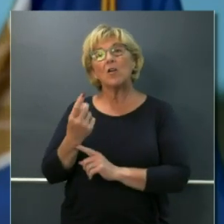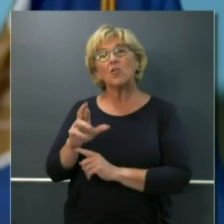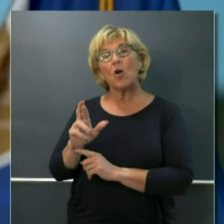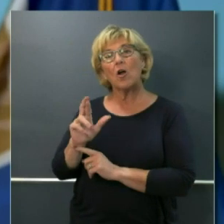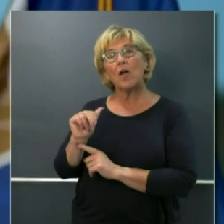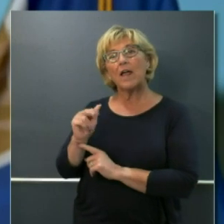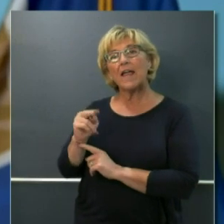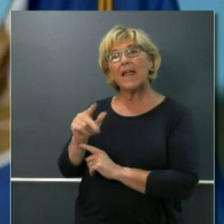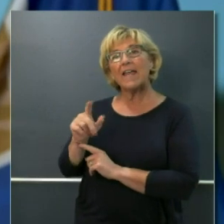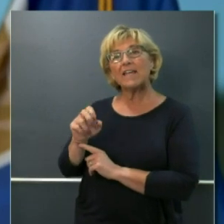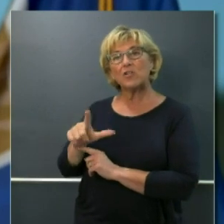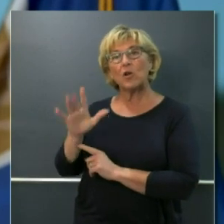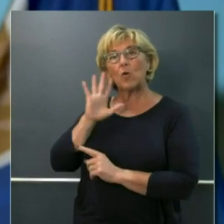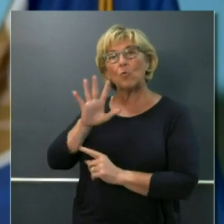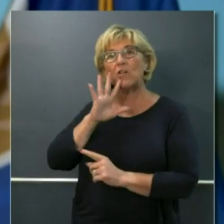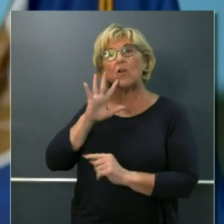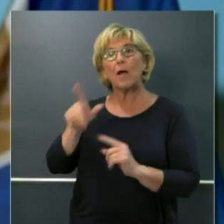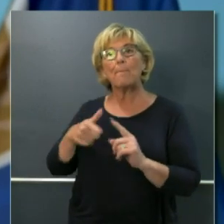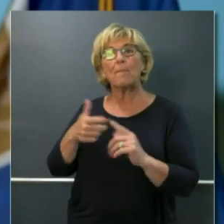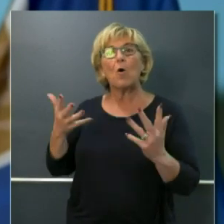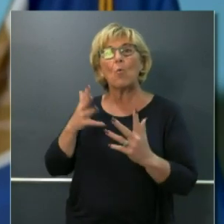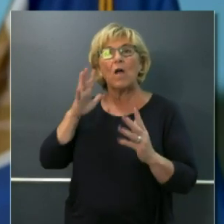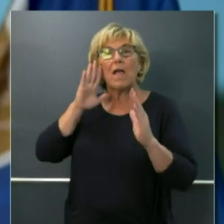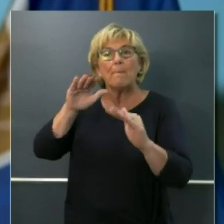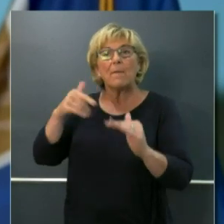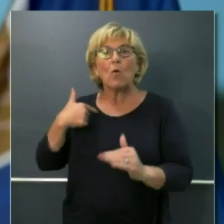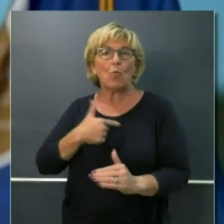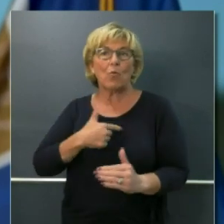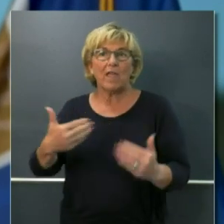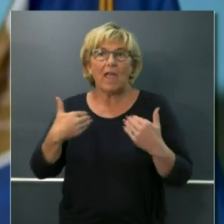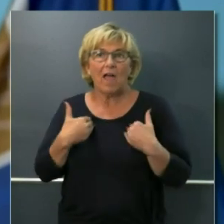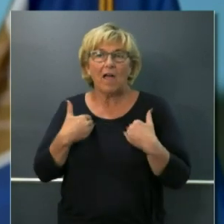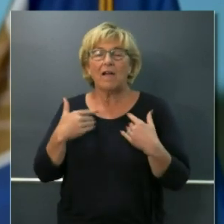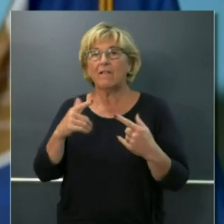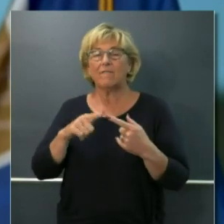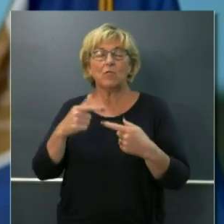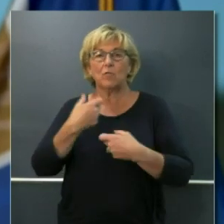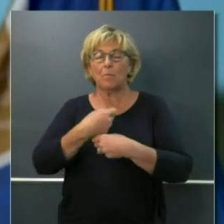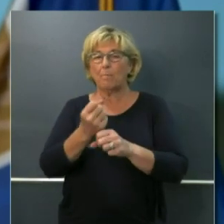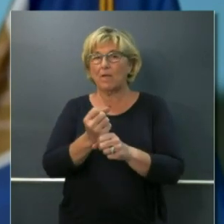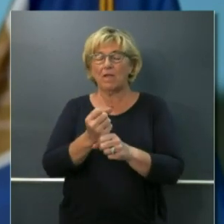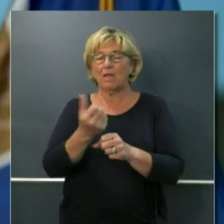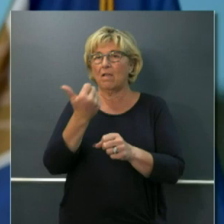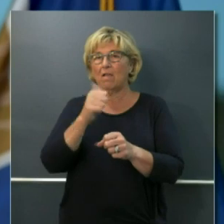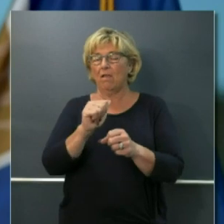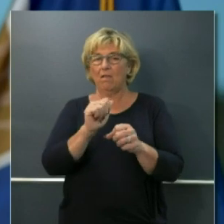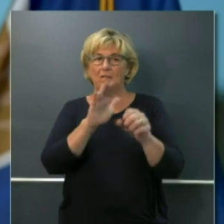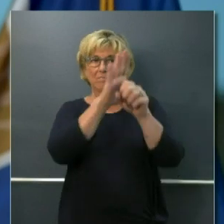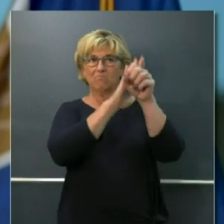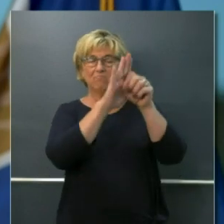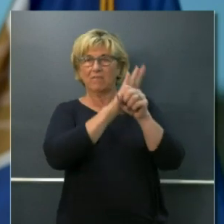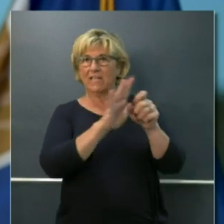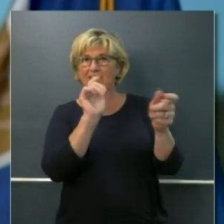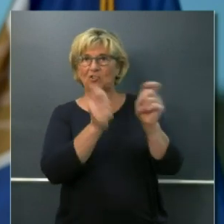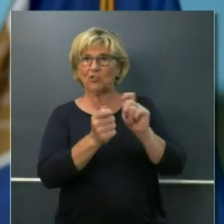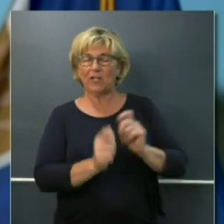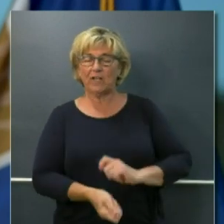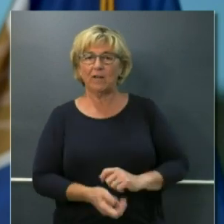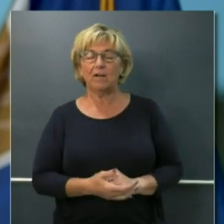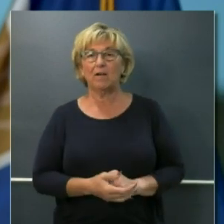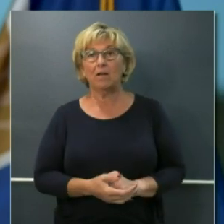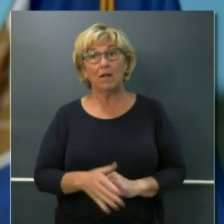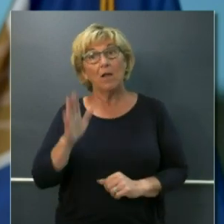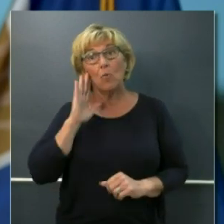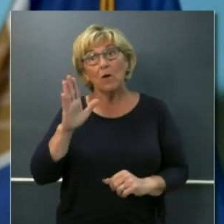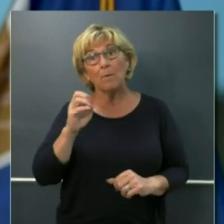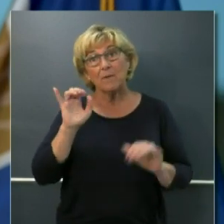about what the expectations we have of making any regional augmentations. They're going to be